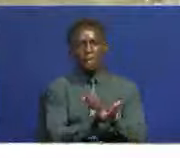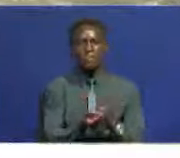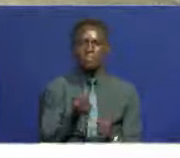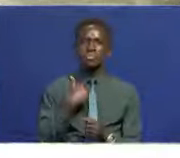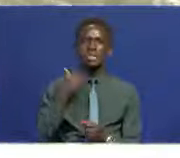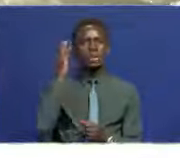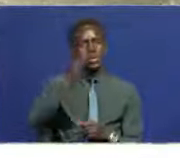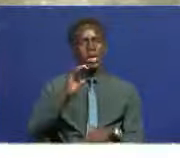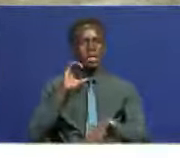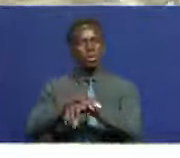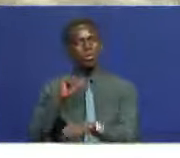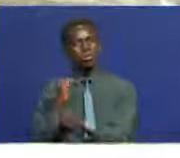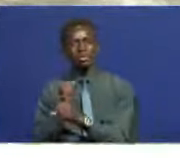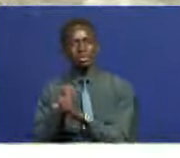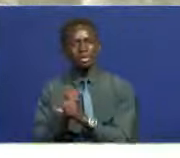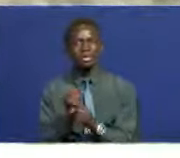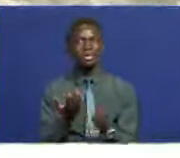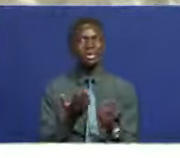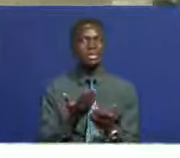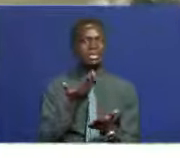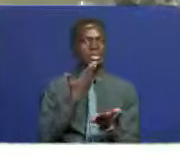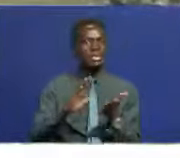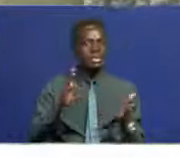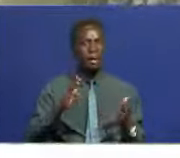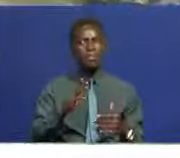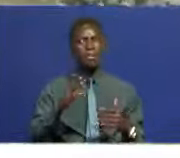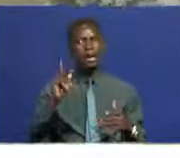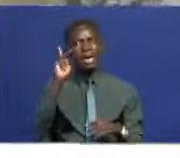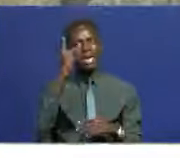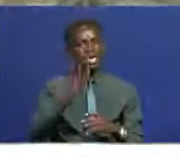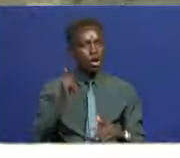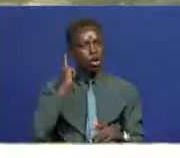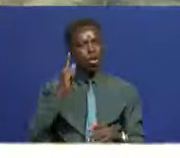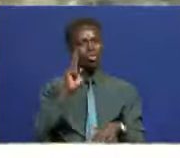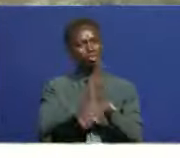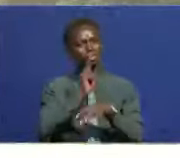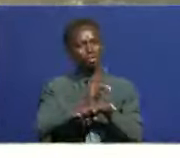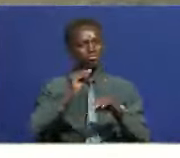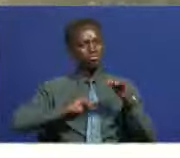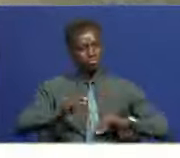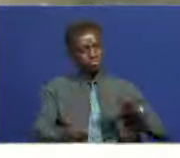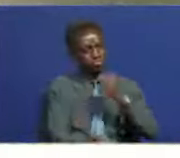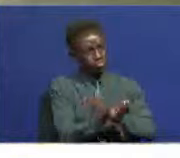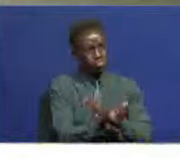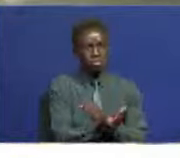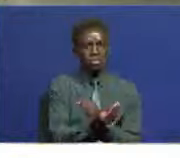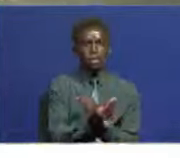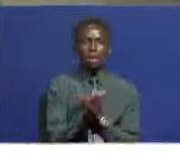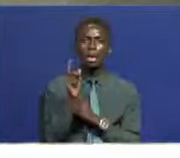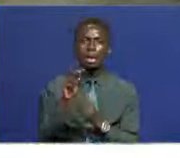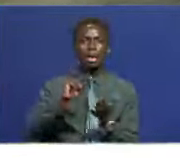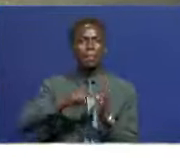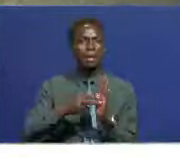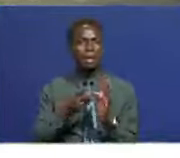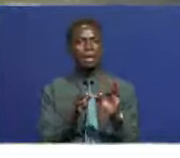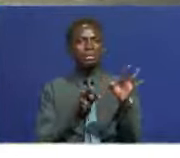and secure a government document. What are they trying to tell you? Is that they will not want to